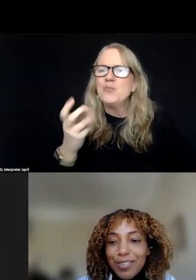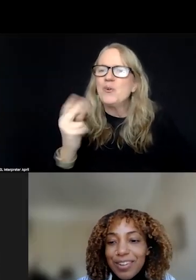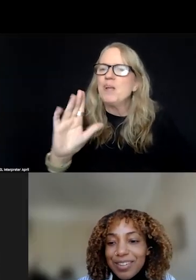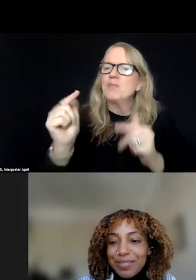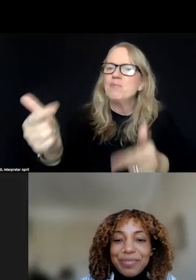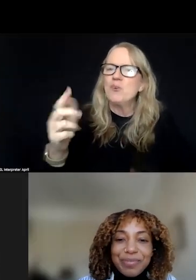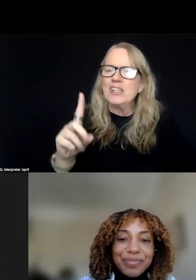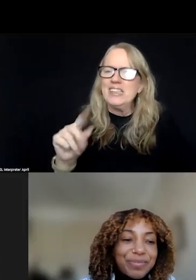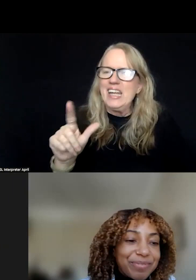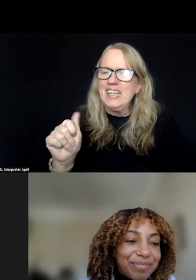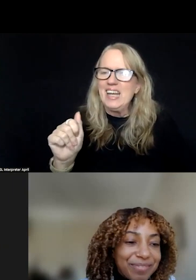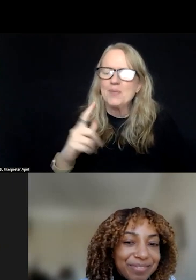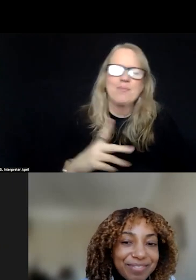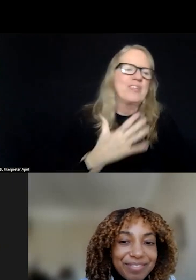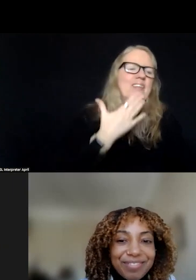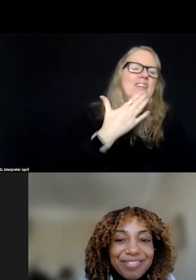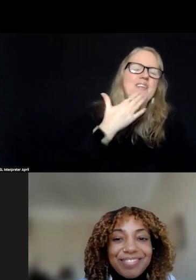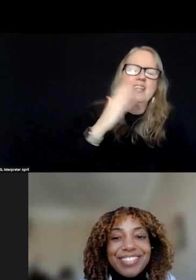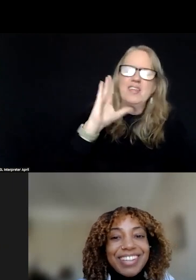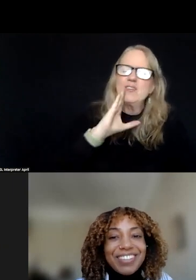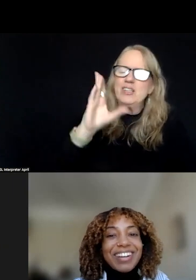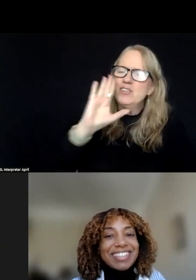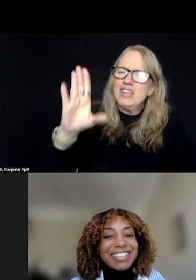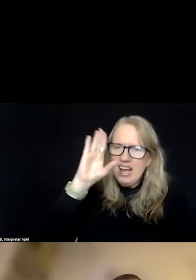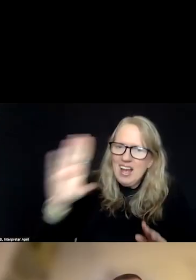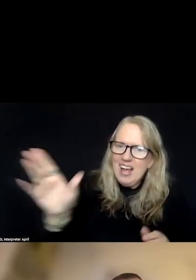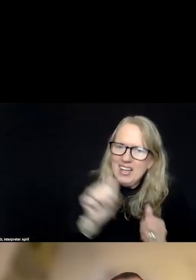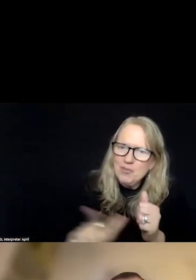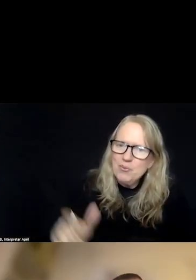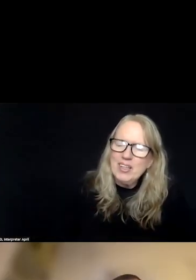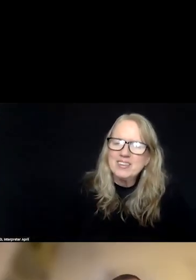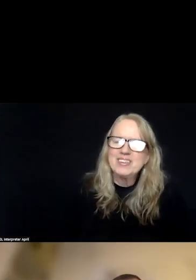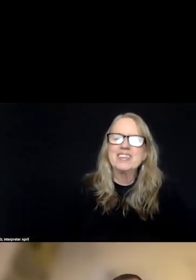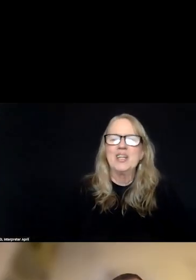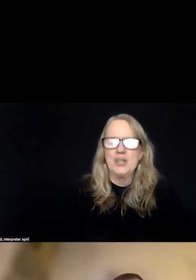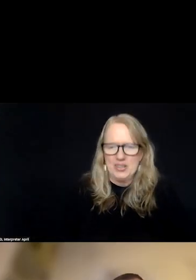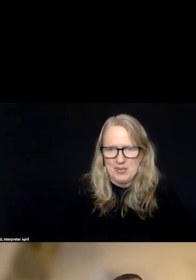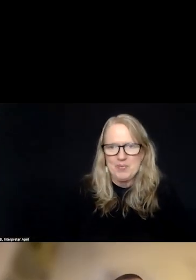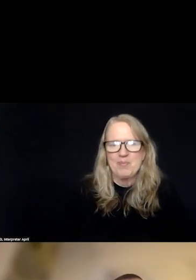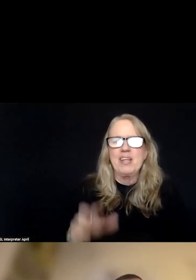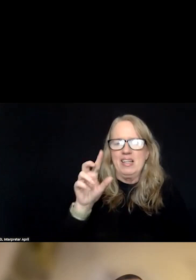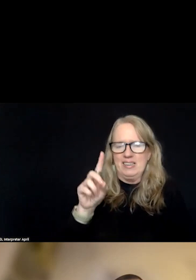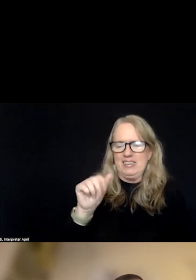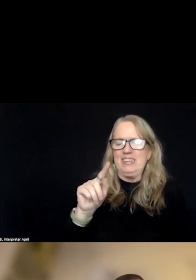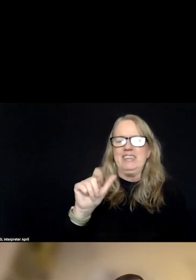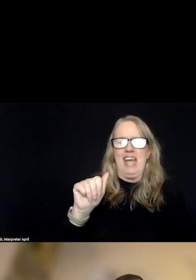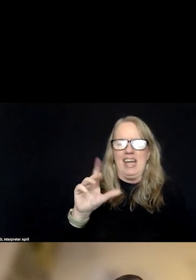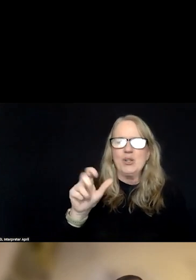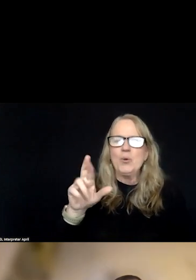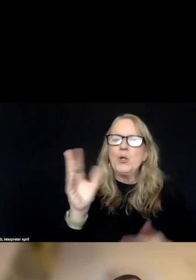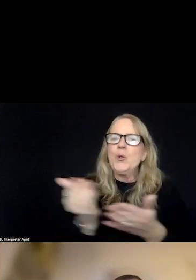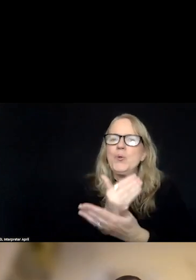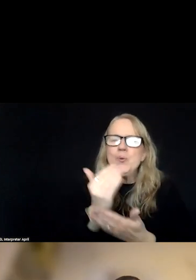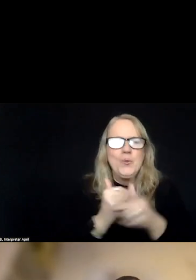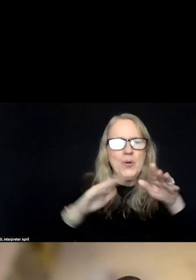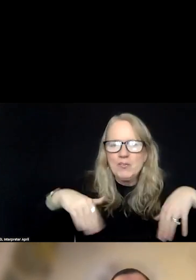Corner. Welcome. Thanks. Good to see you, Aisha, and hi, everyone. So Data Corner, for those who are new to the jam or haven't seen